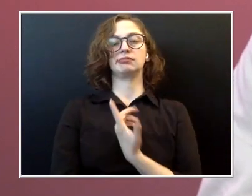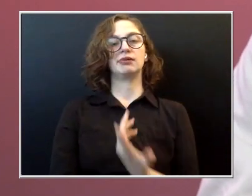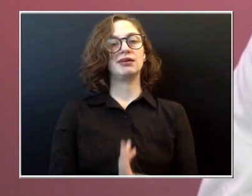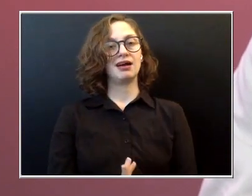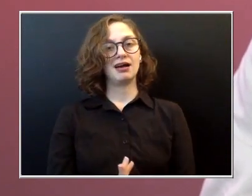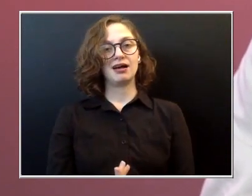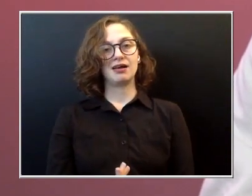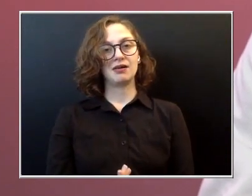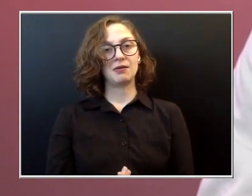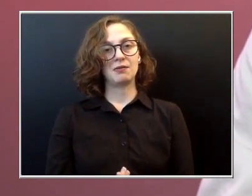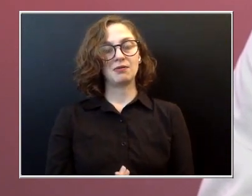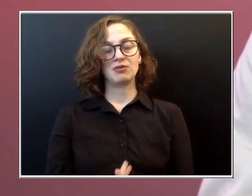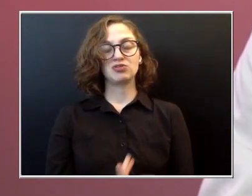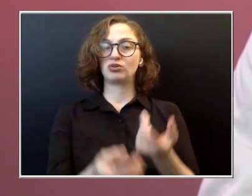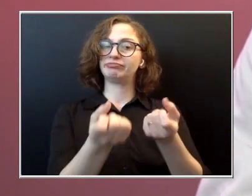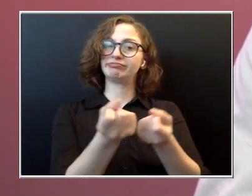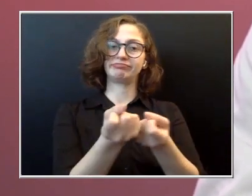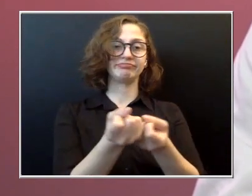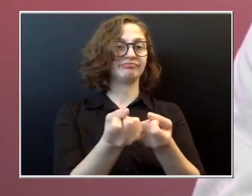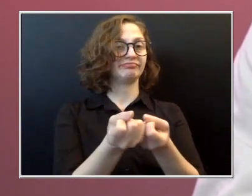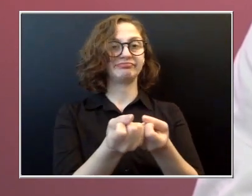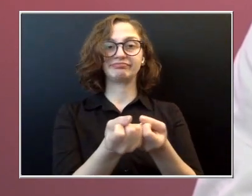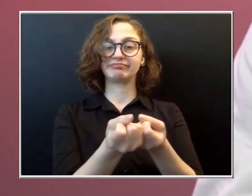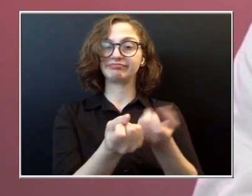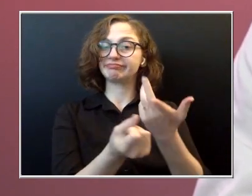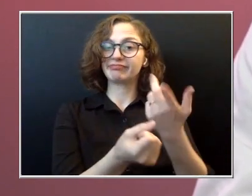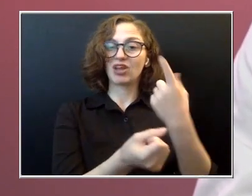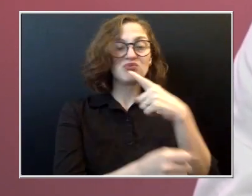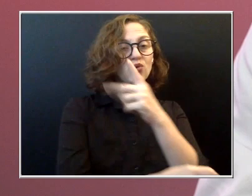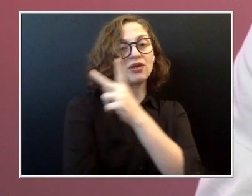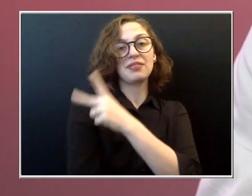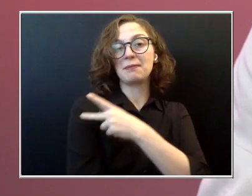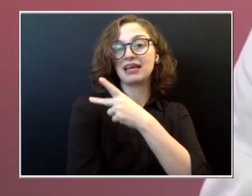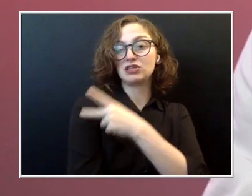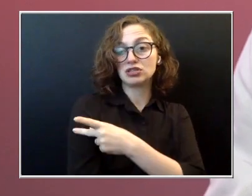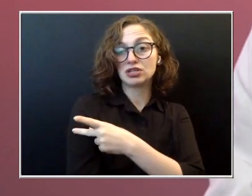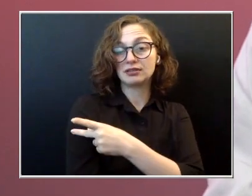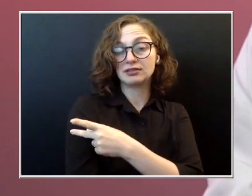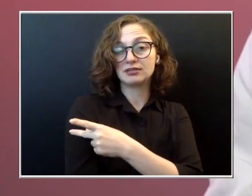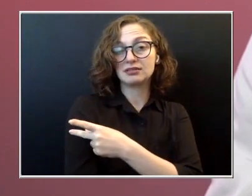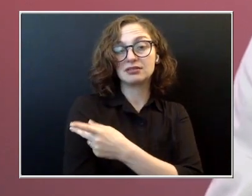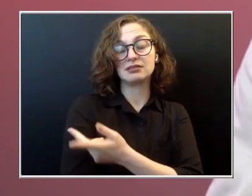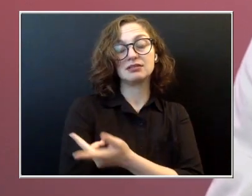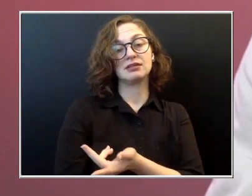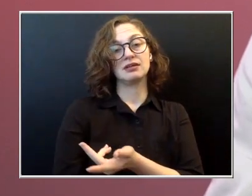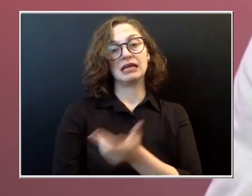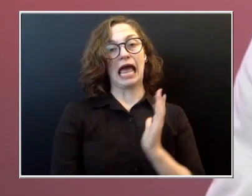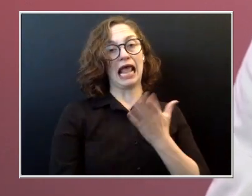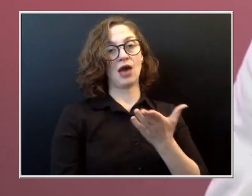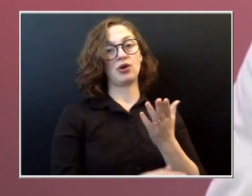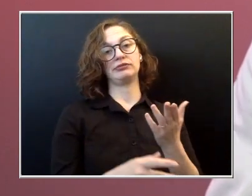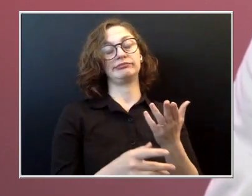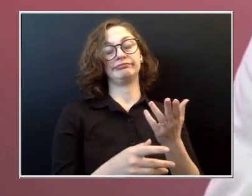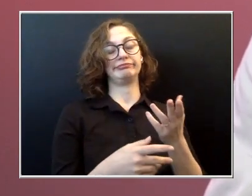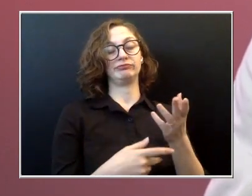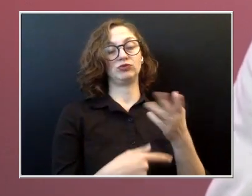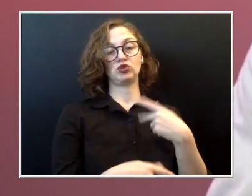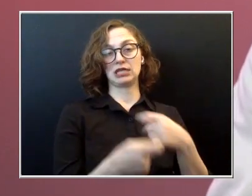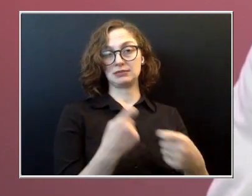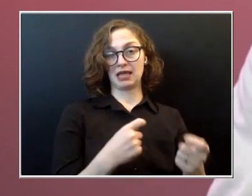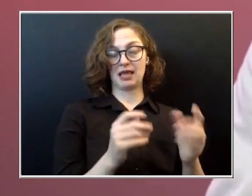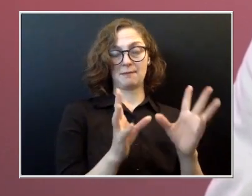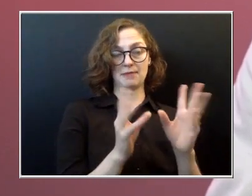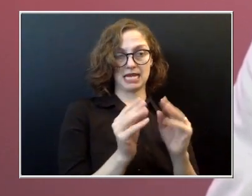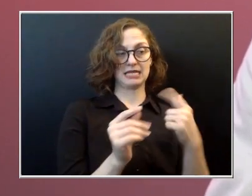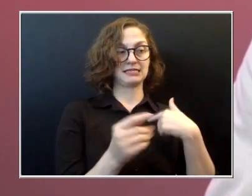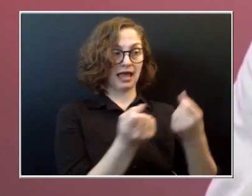advocate for the patient in our transplant meetings we have, but then it's surgeons, it's